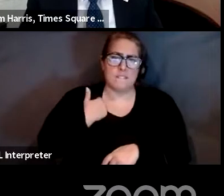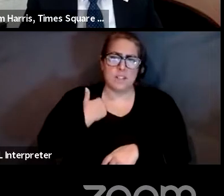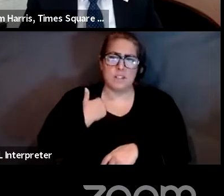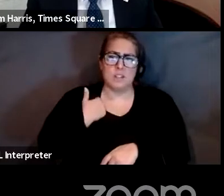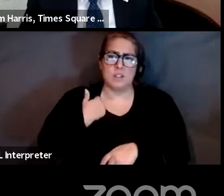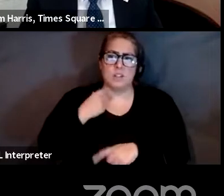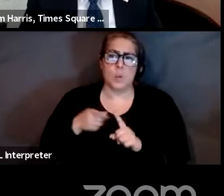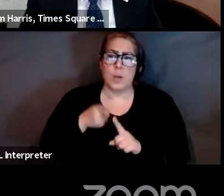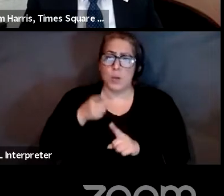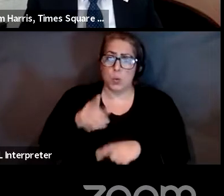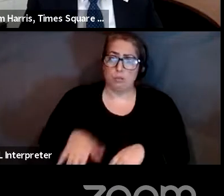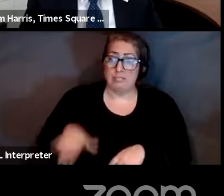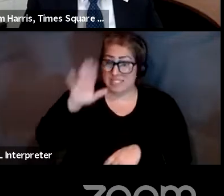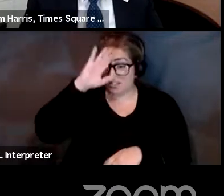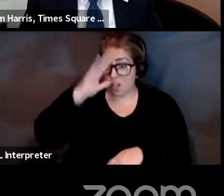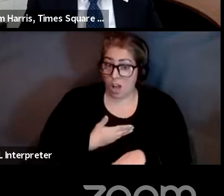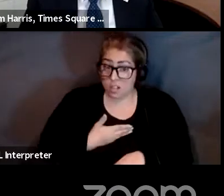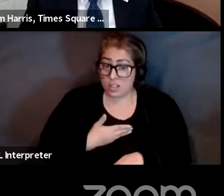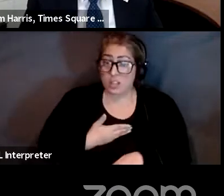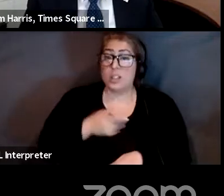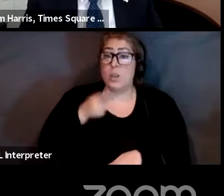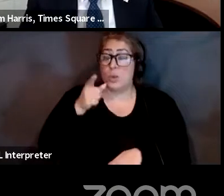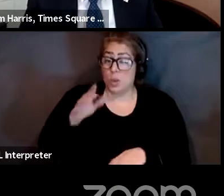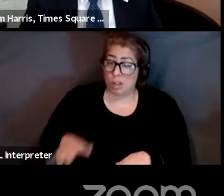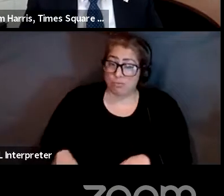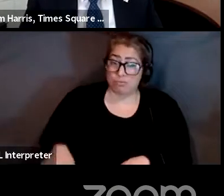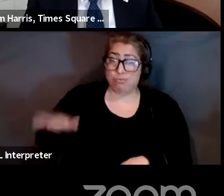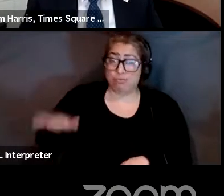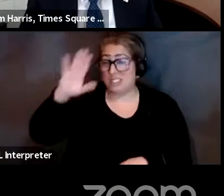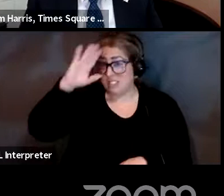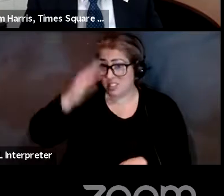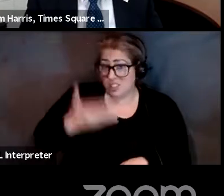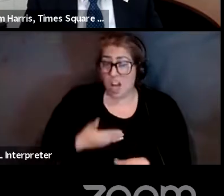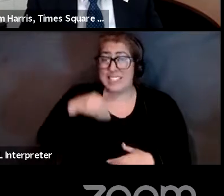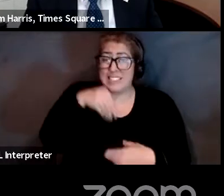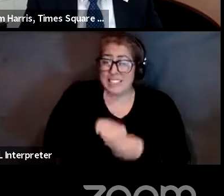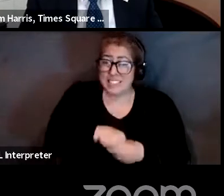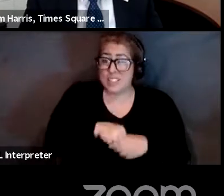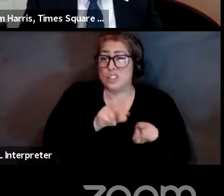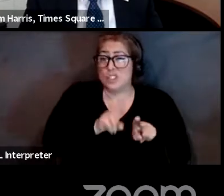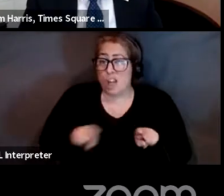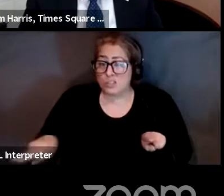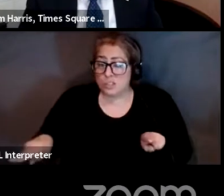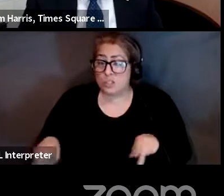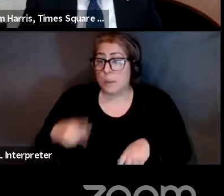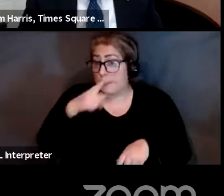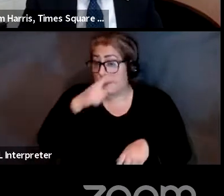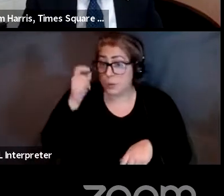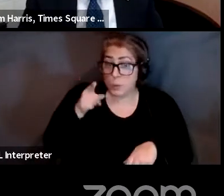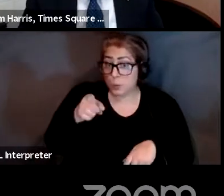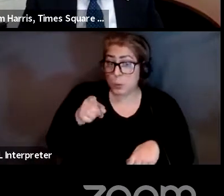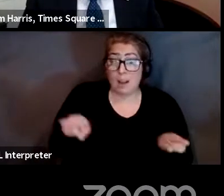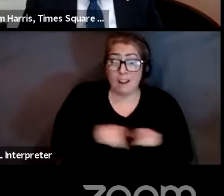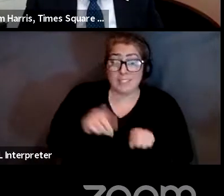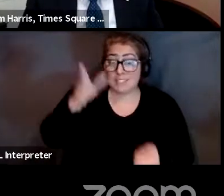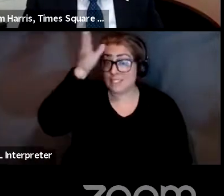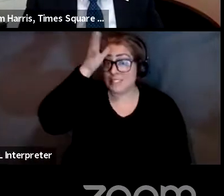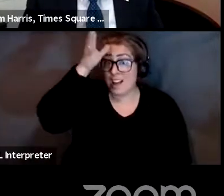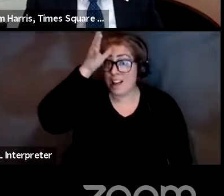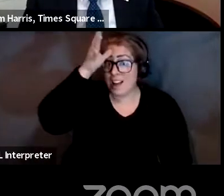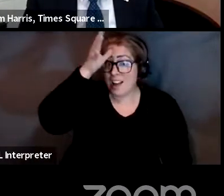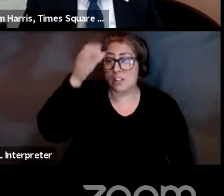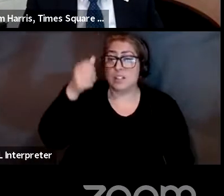you were raising your son in a shelter, because you, as a dad, were trying